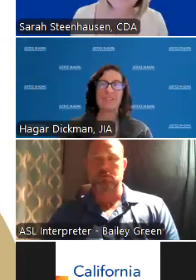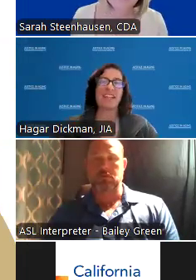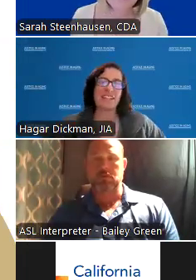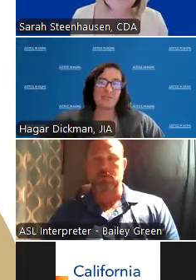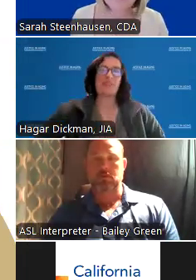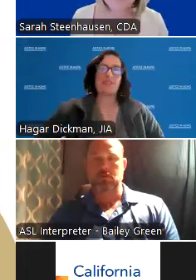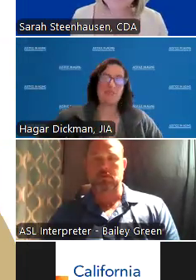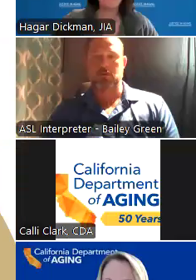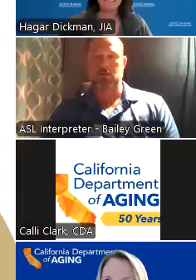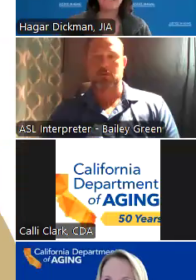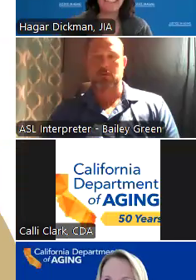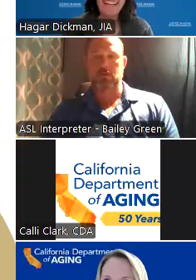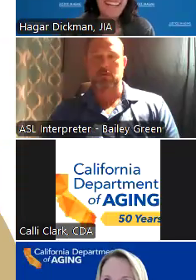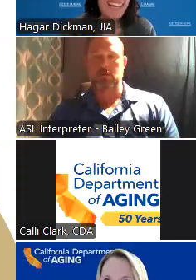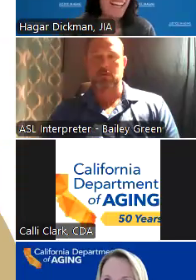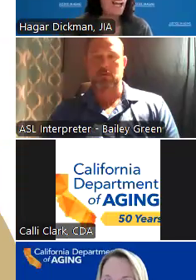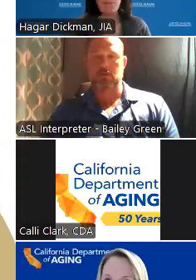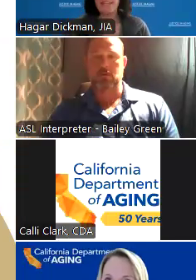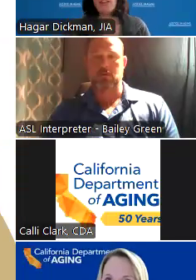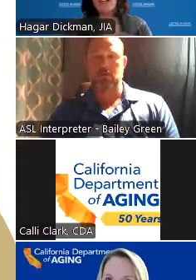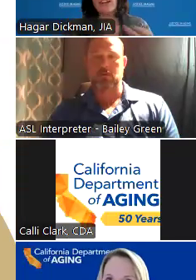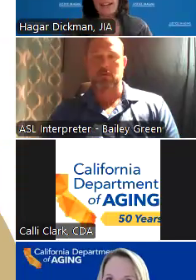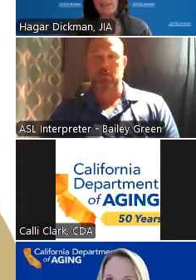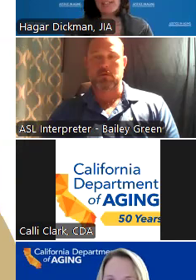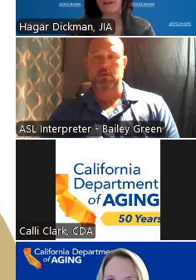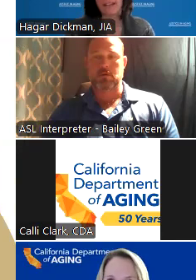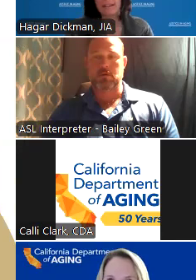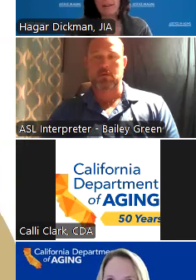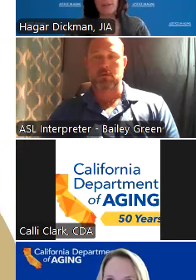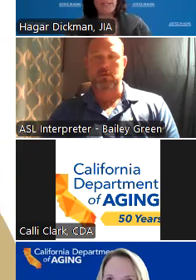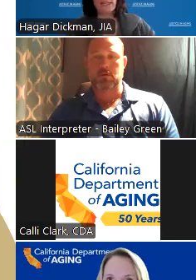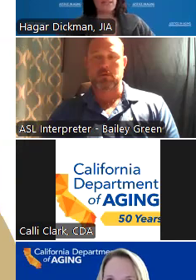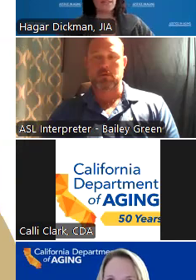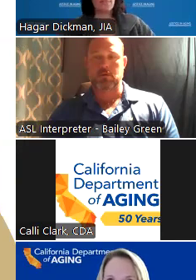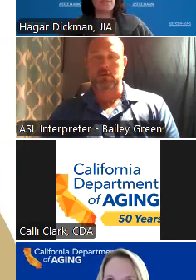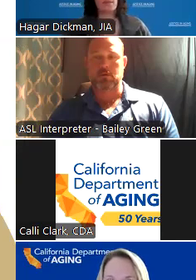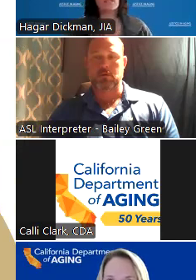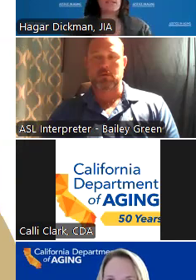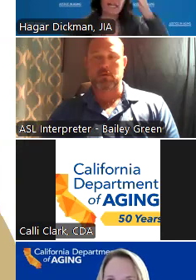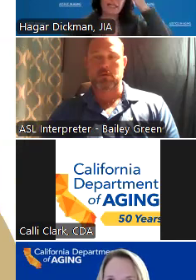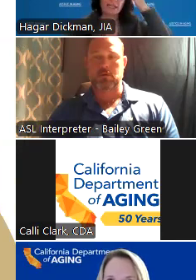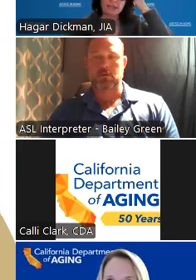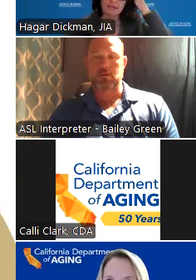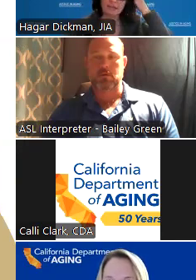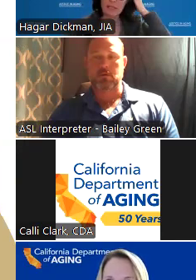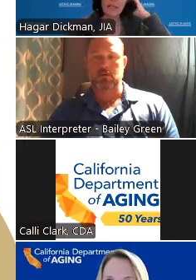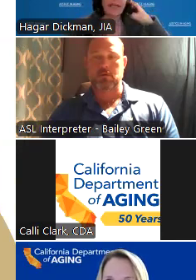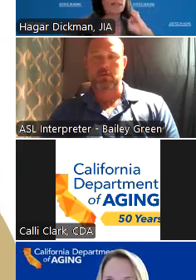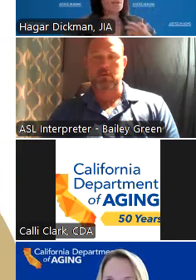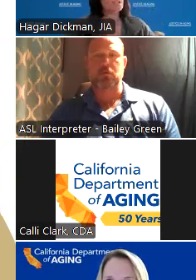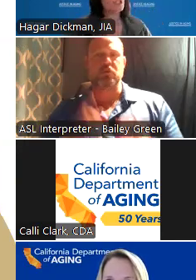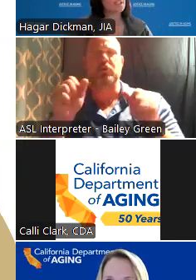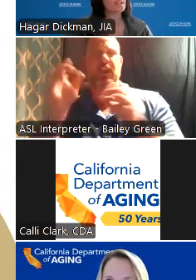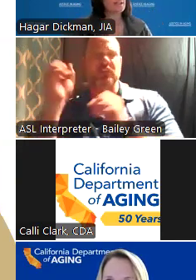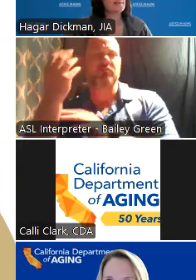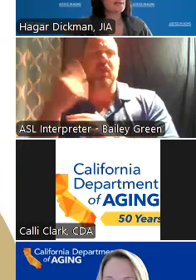Just sitting up straight now. So. Yeah, you can go ahead and spotlight the whole committee, I think, because I'll make remarks at the end. So I